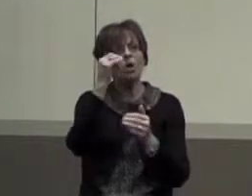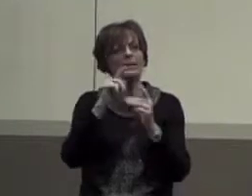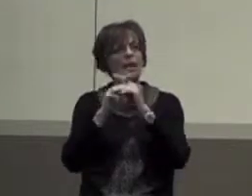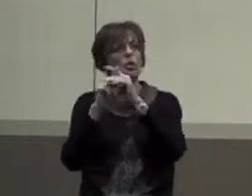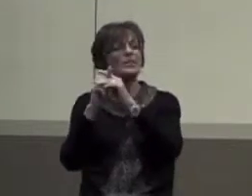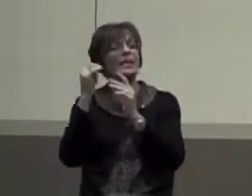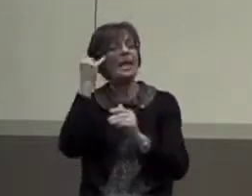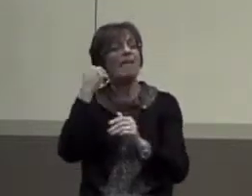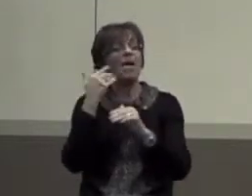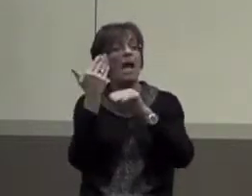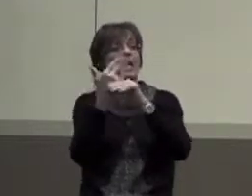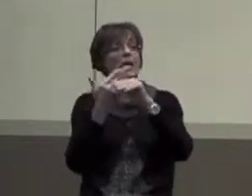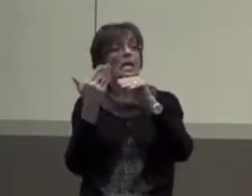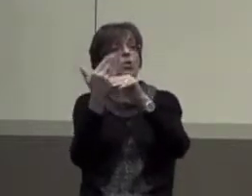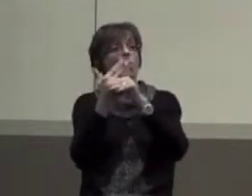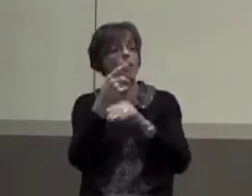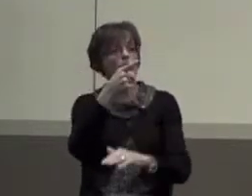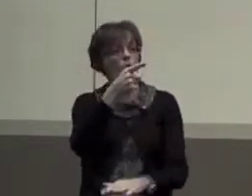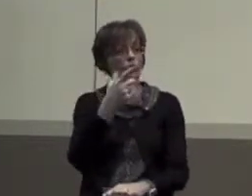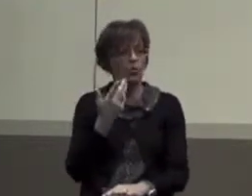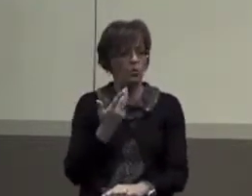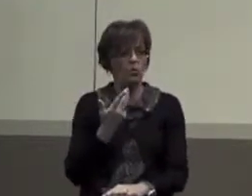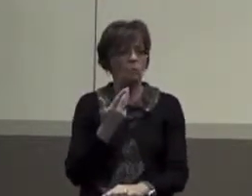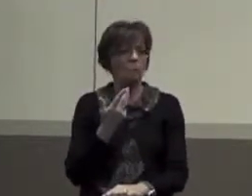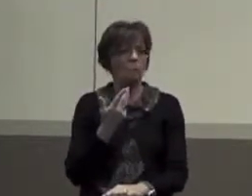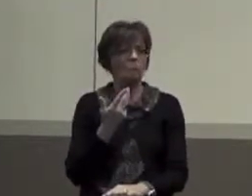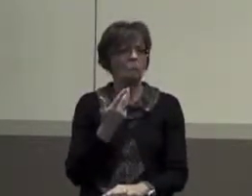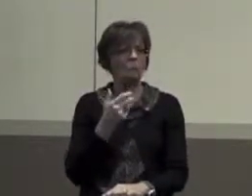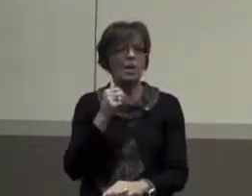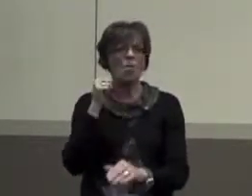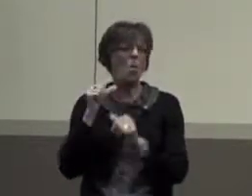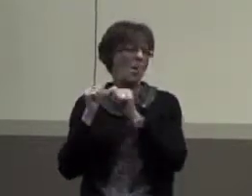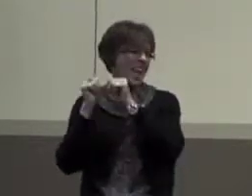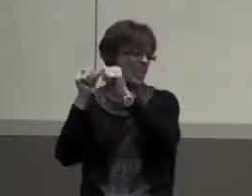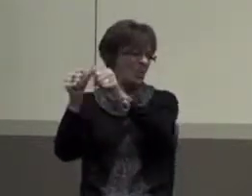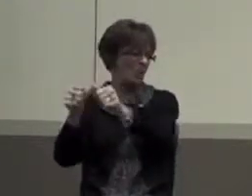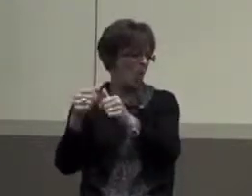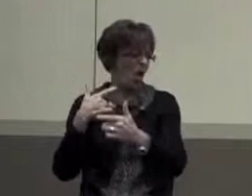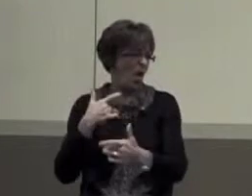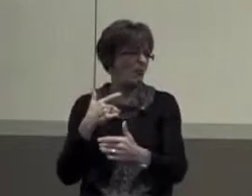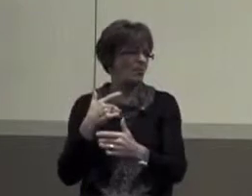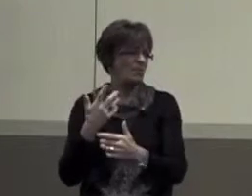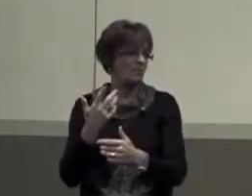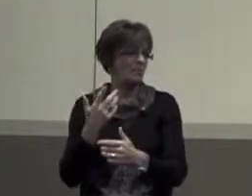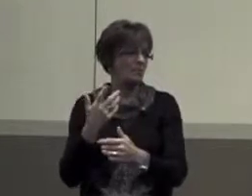interrupting you, it's not going to last too long usually.